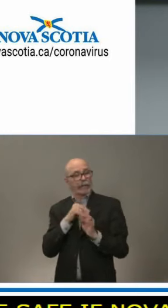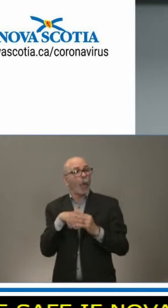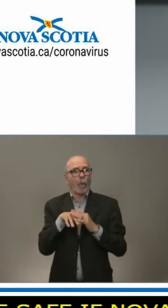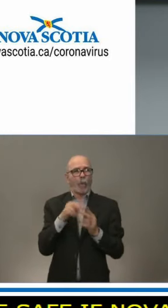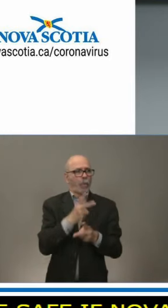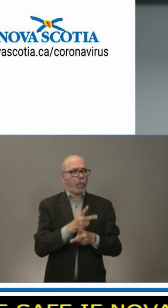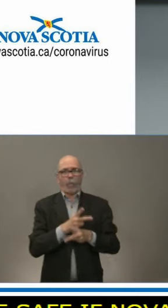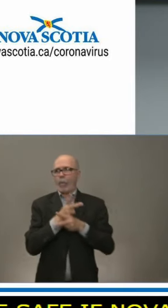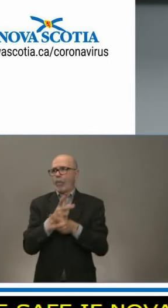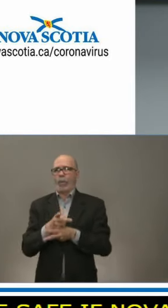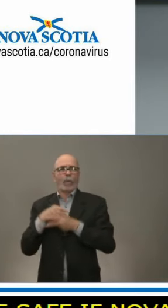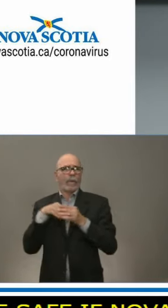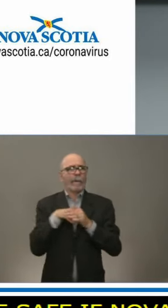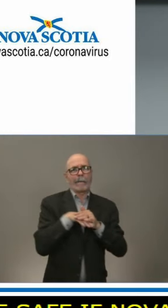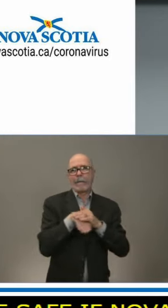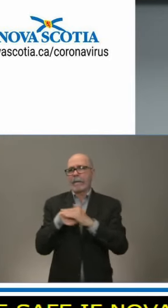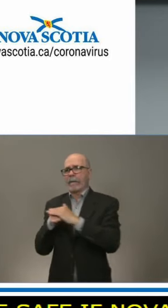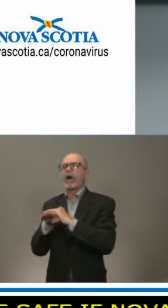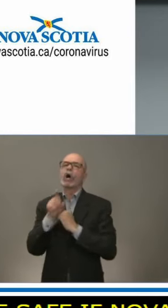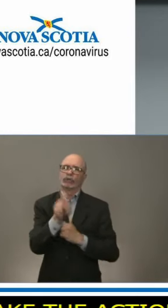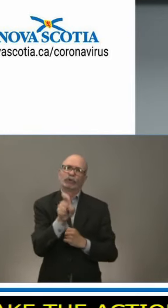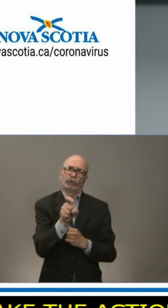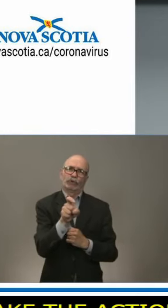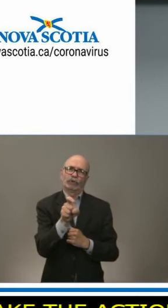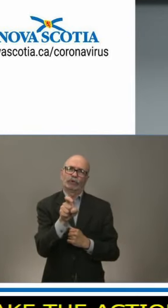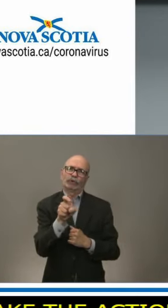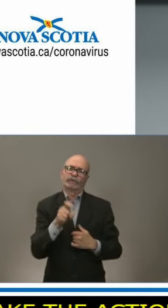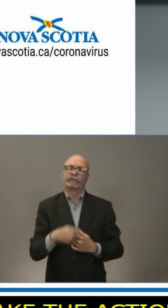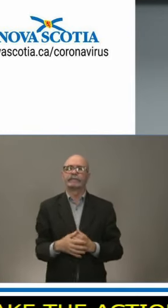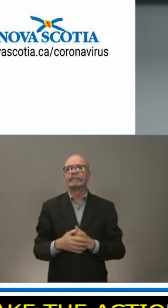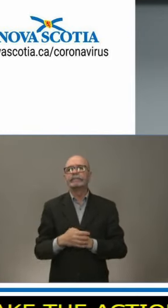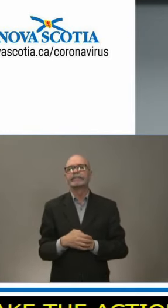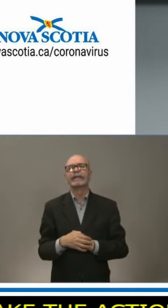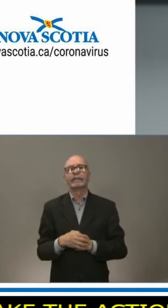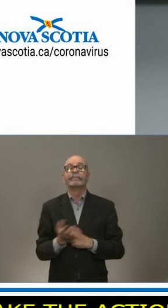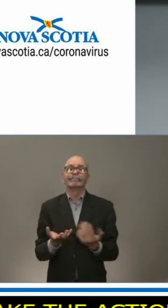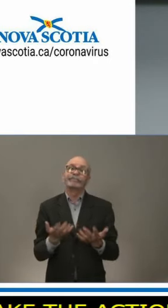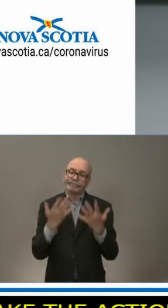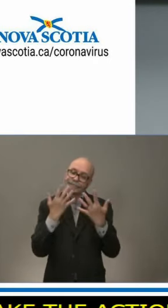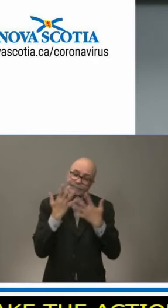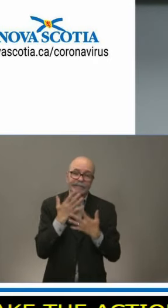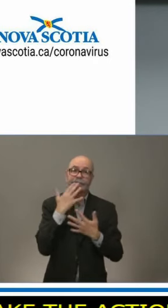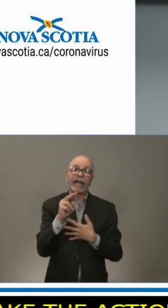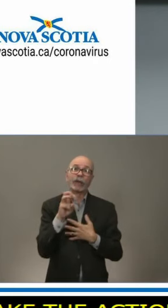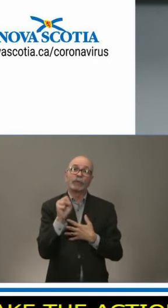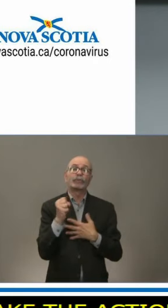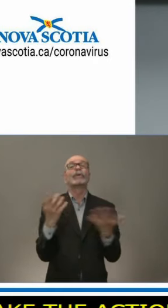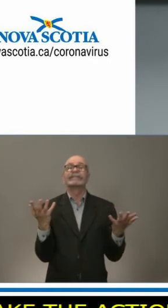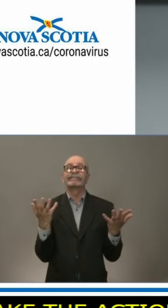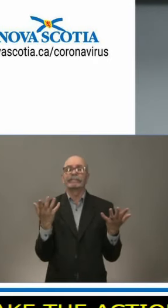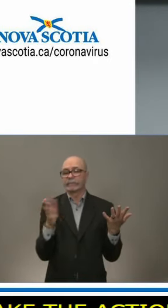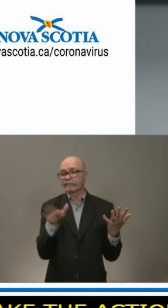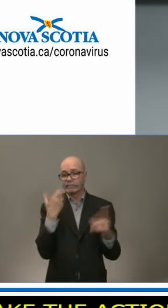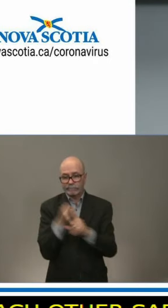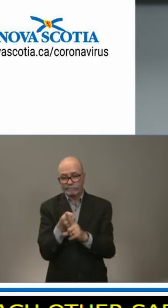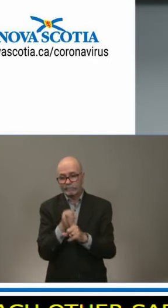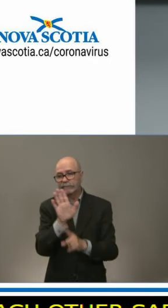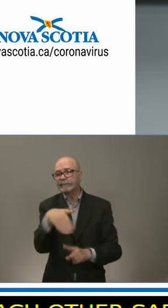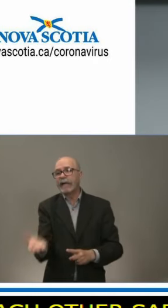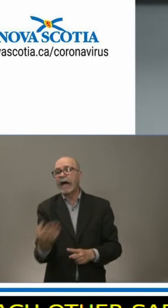This disease, today's tragic news, is a stark reminder that this is a serious